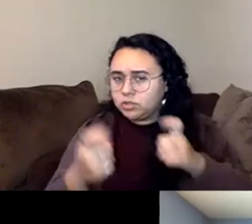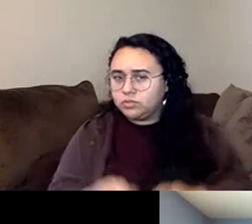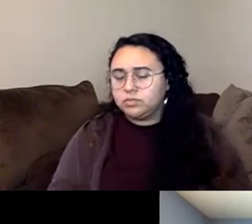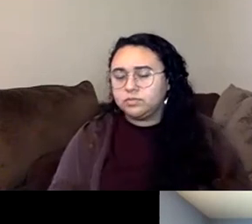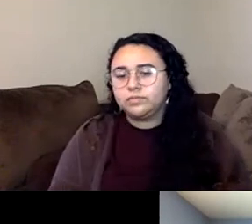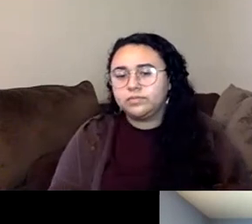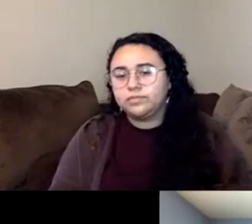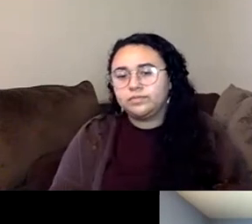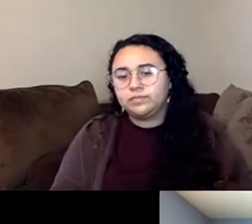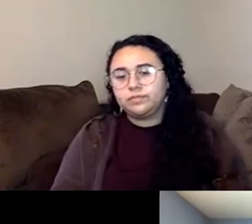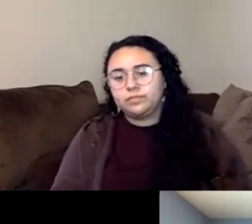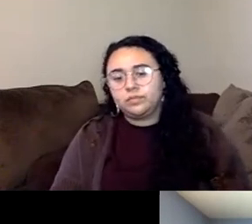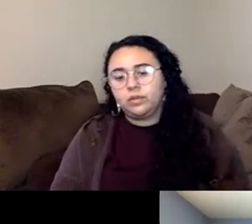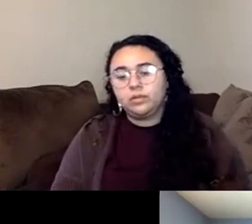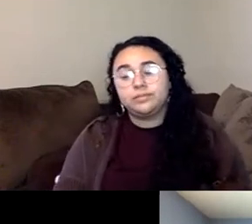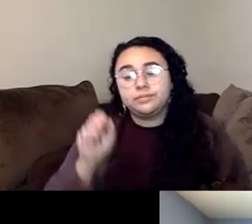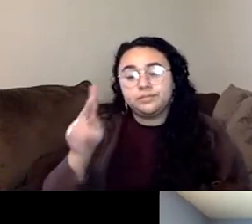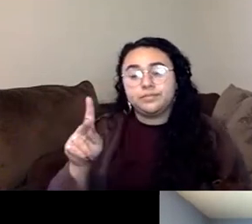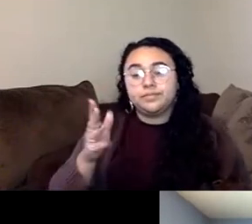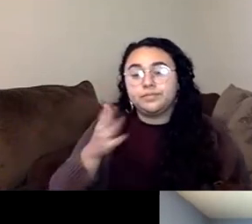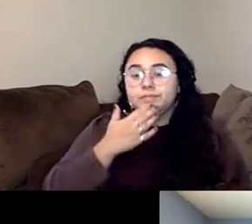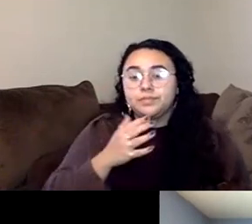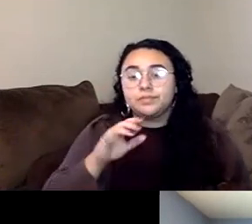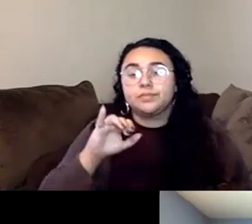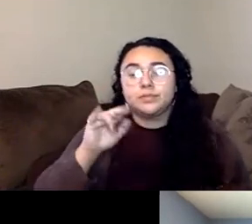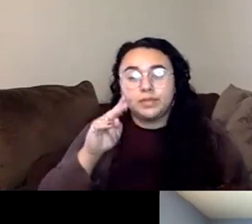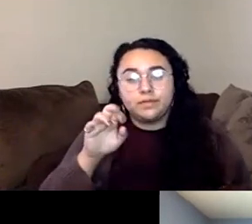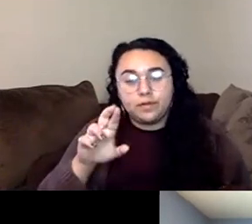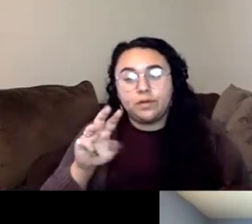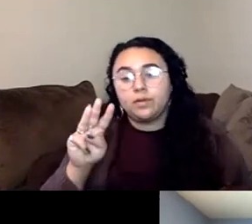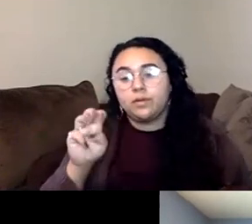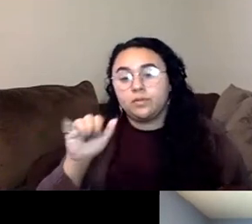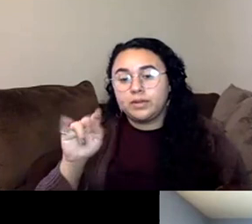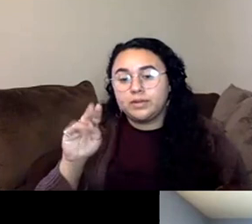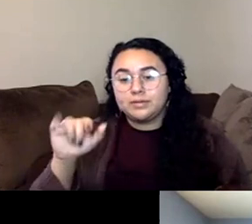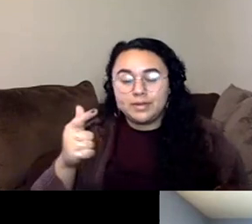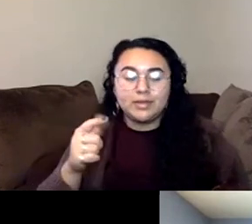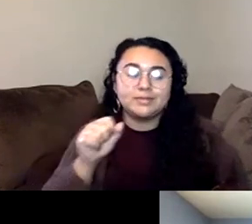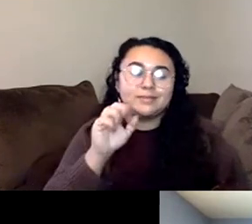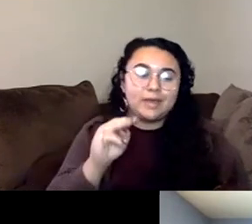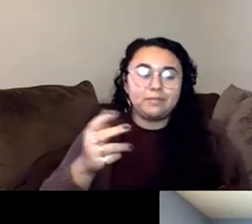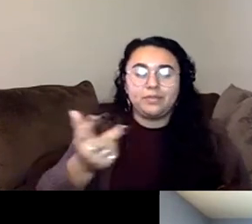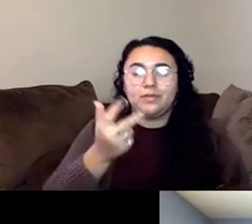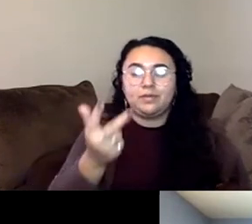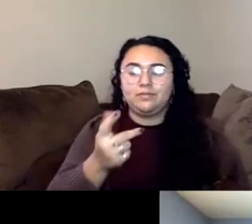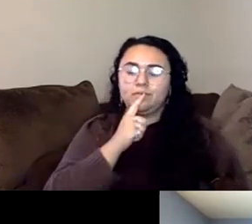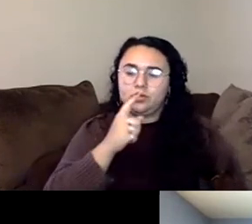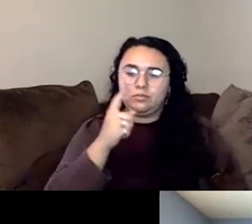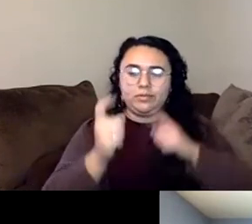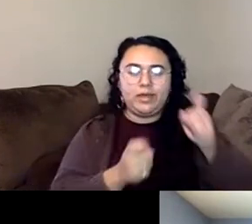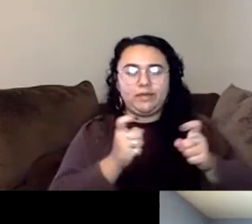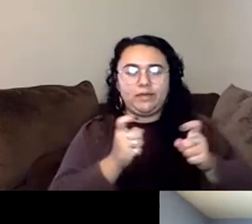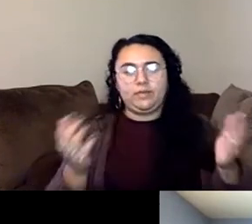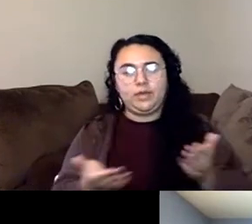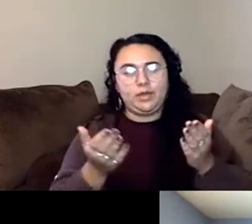Okay, well, I just want to thank Jennifer, Wei Ting, and Sam again for your generosity of presence and being here with us today,